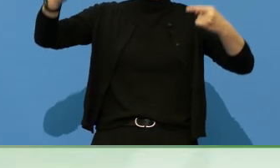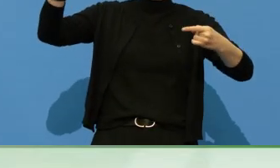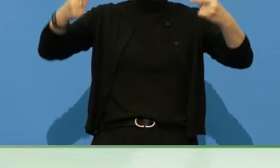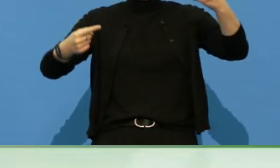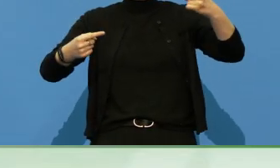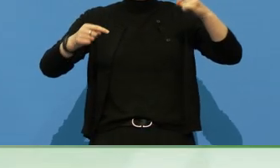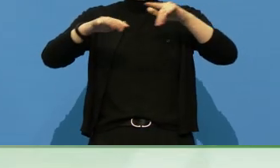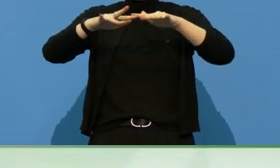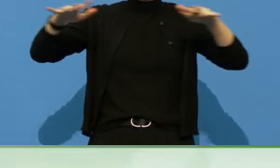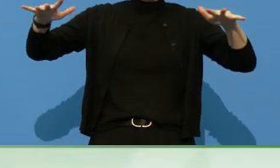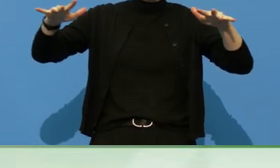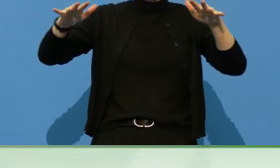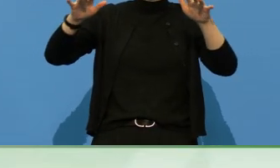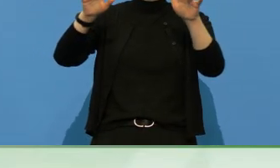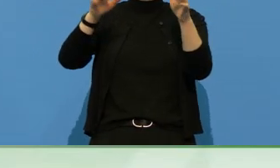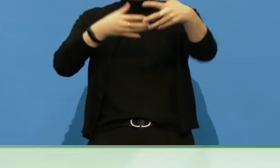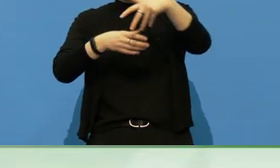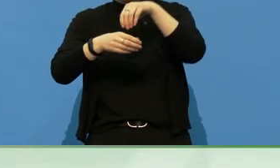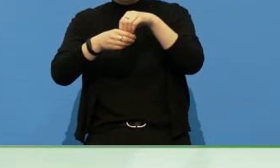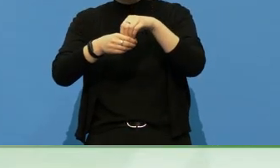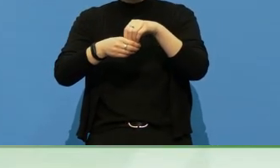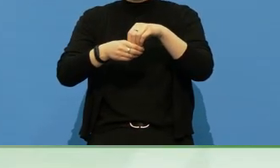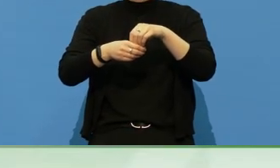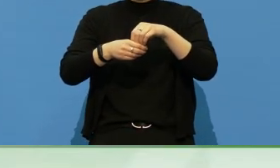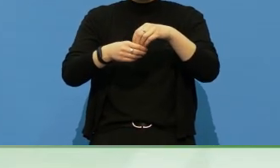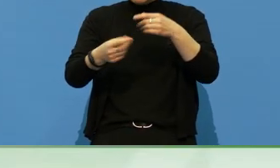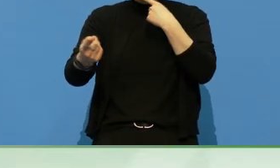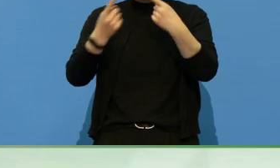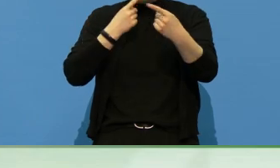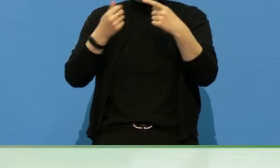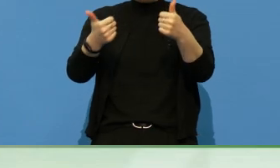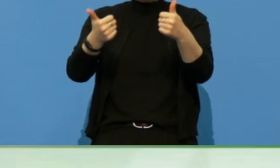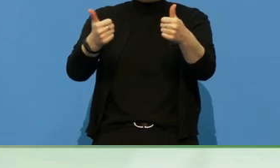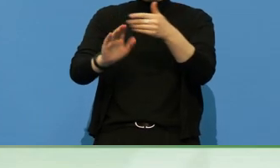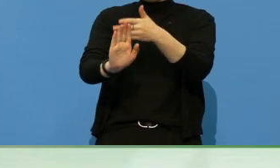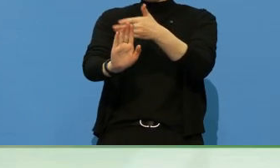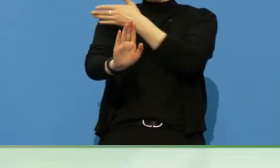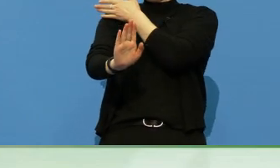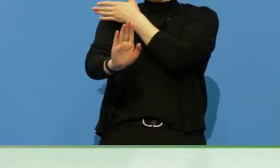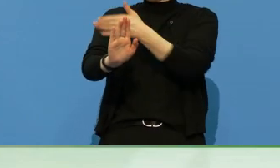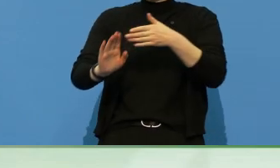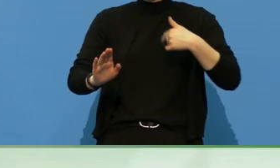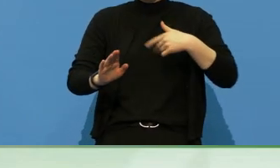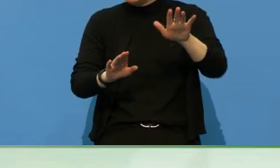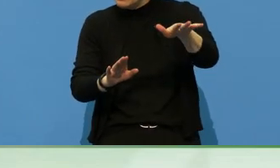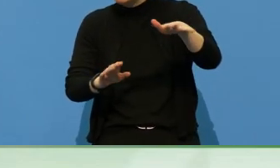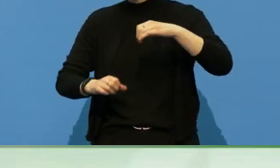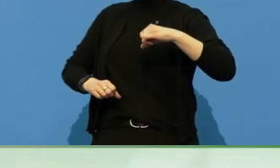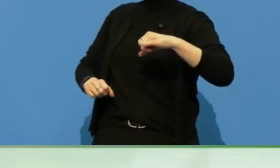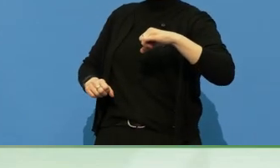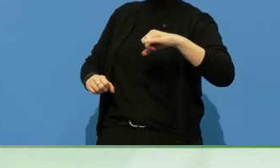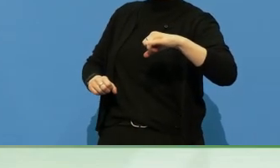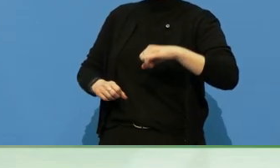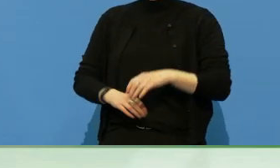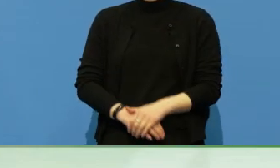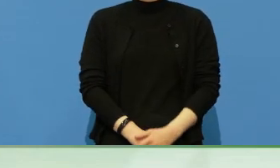wasn't so easy to discuss this because the first answer was that we don't have people with